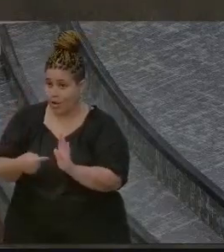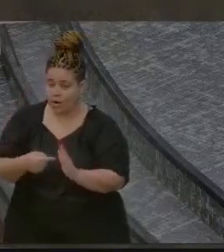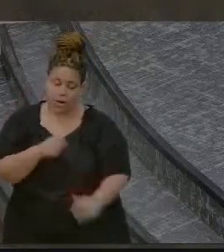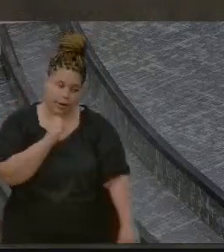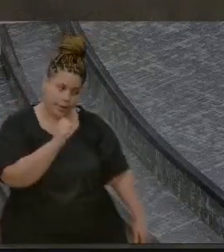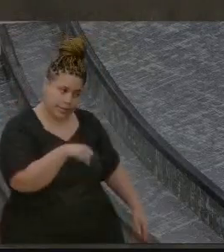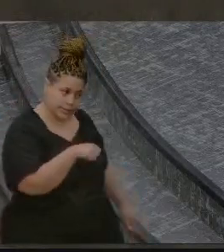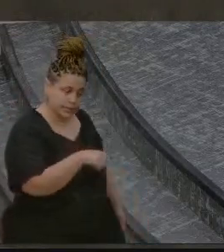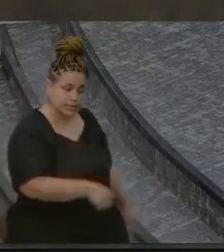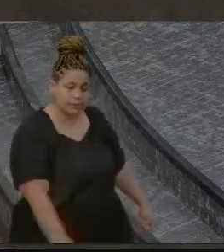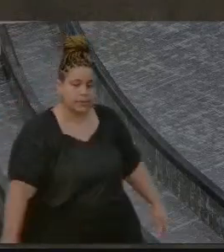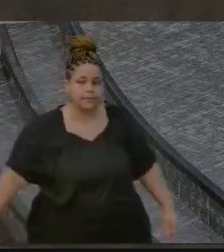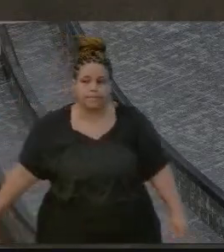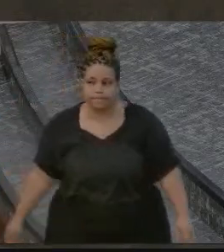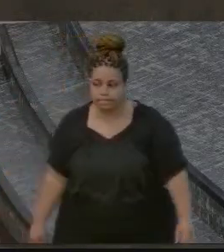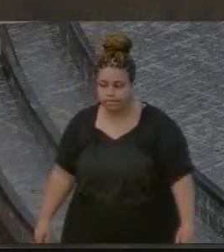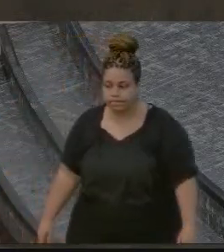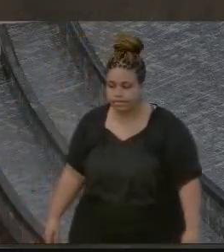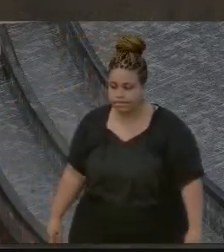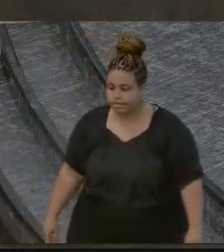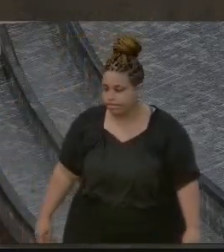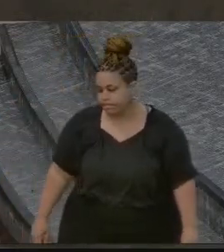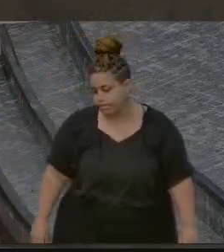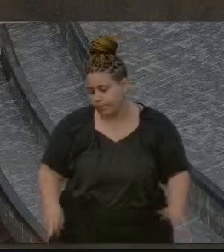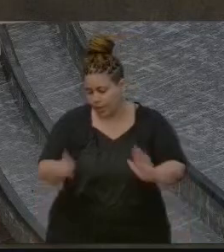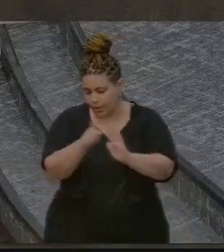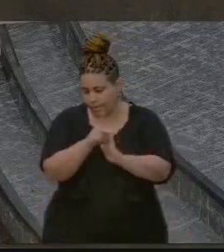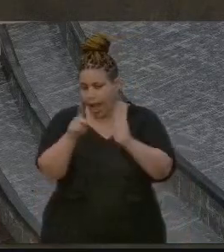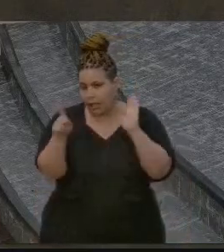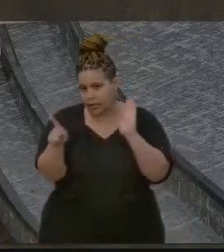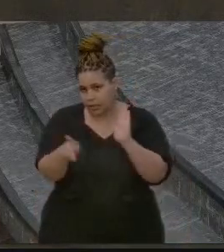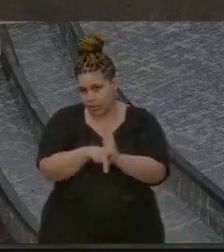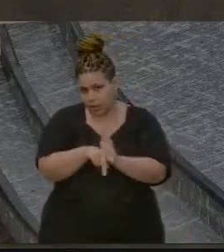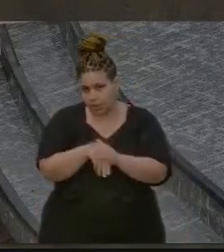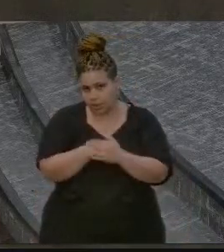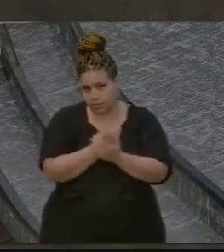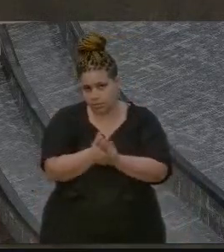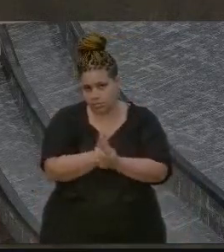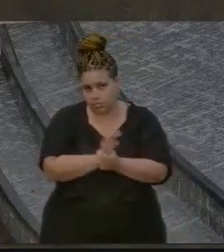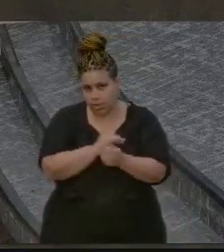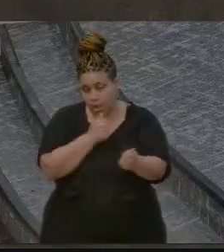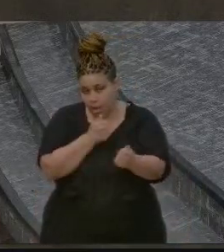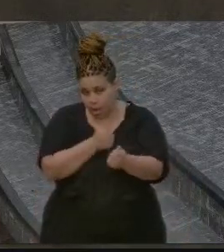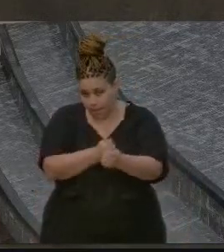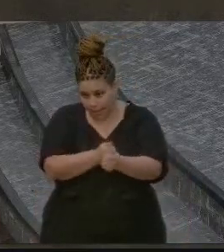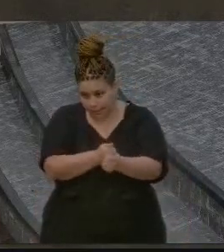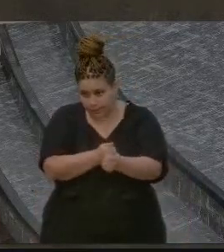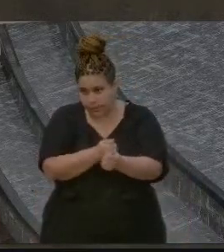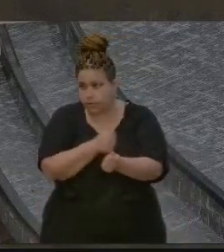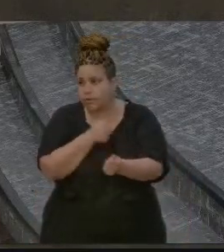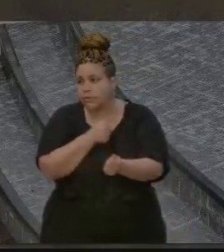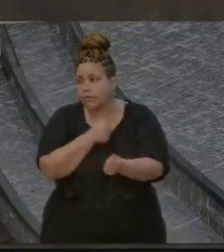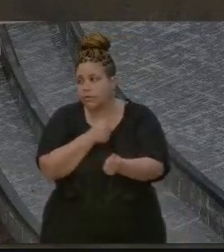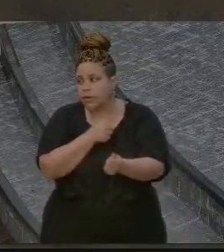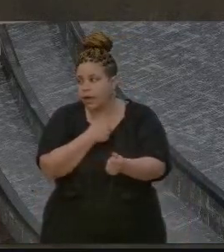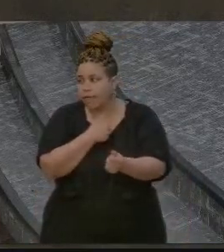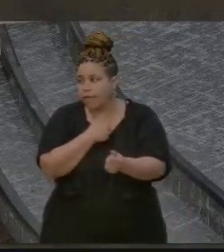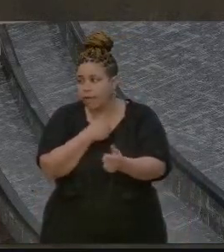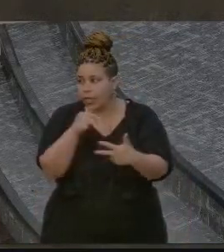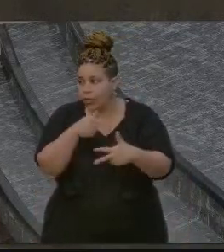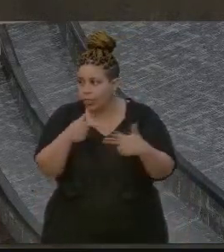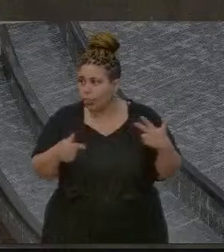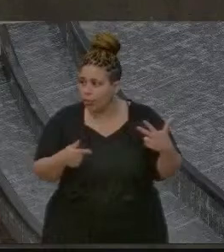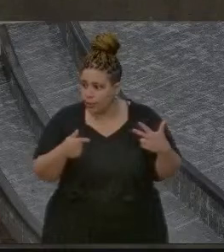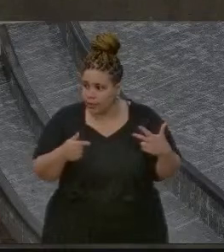forward. And these are our policies, updates. We have 3, I